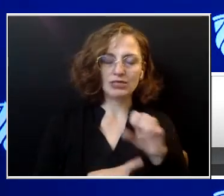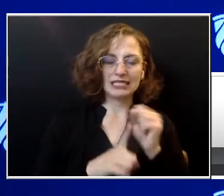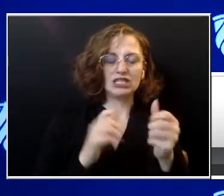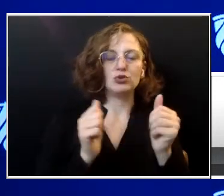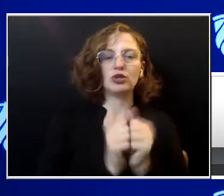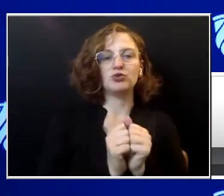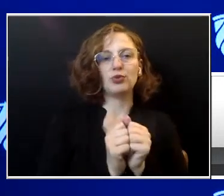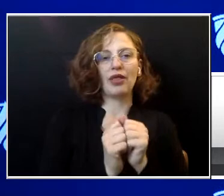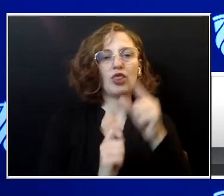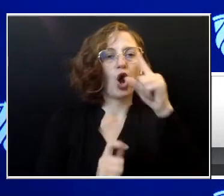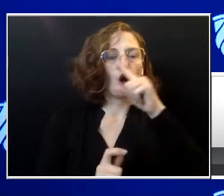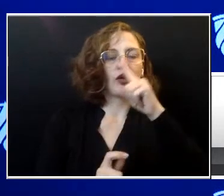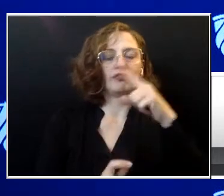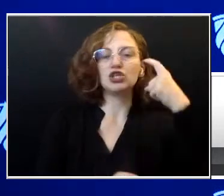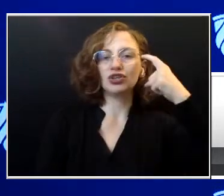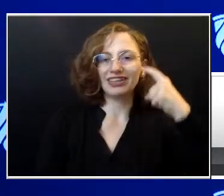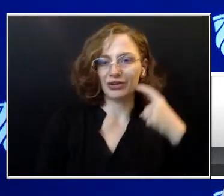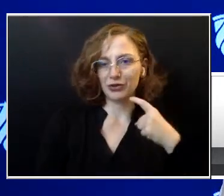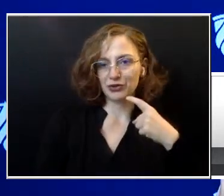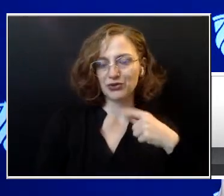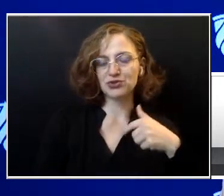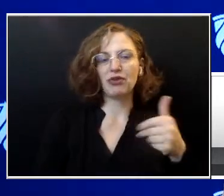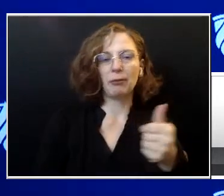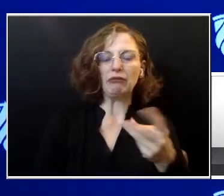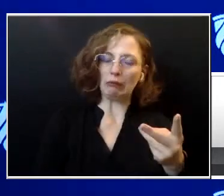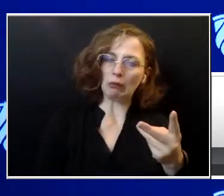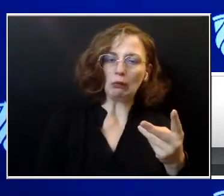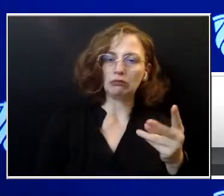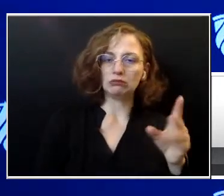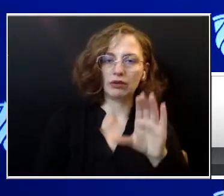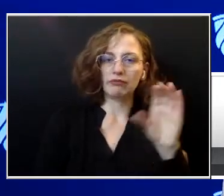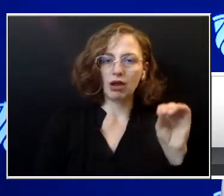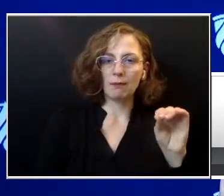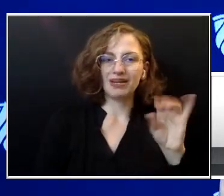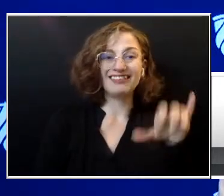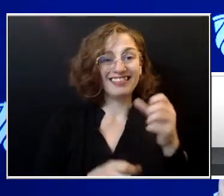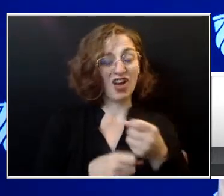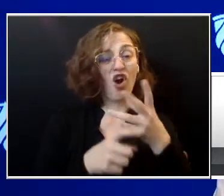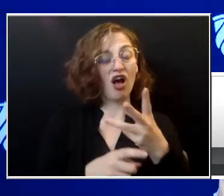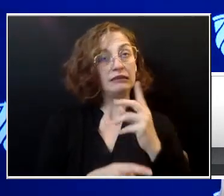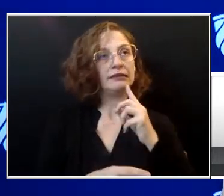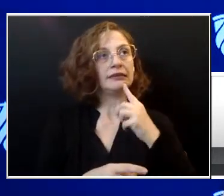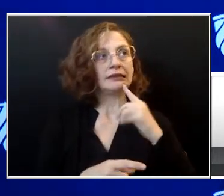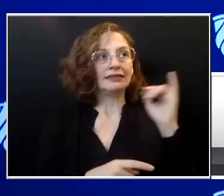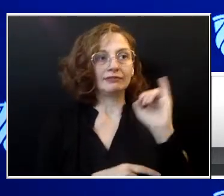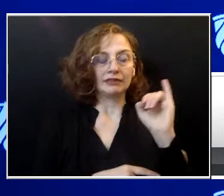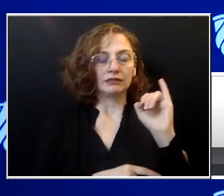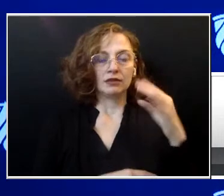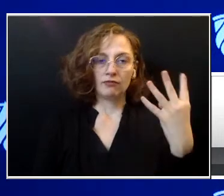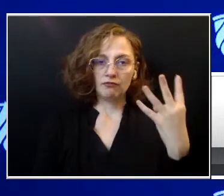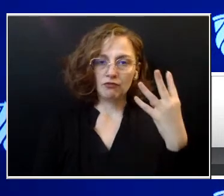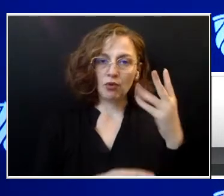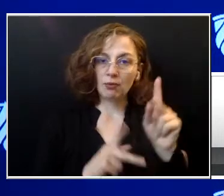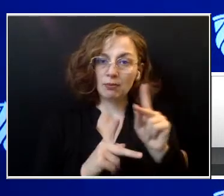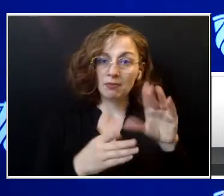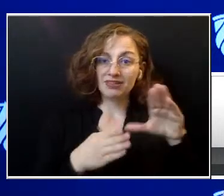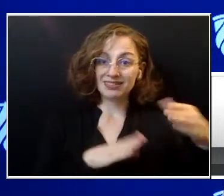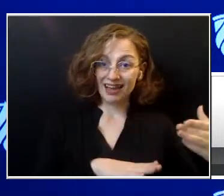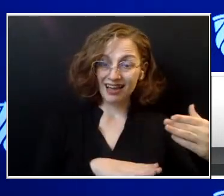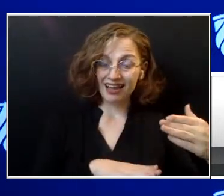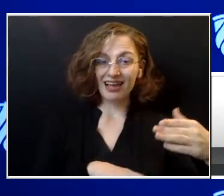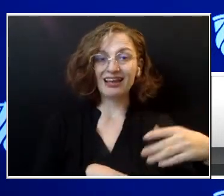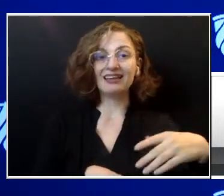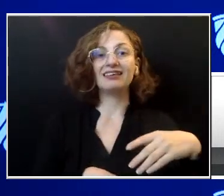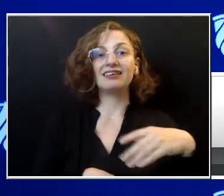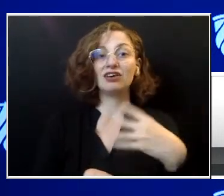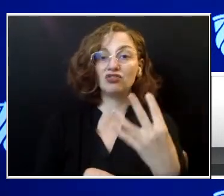companies. Those caused significant infections where 4 people died. Other 4 people actually had to have their eyeballs removed, what